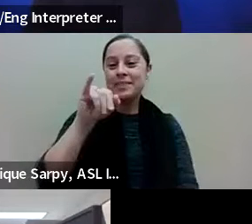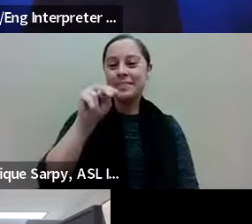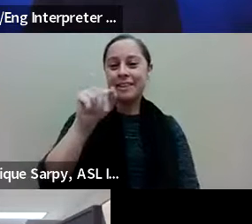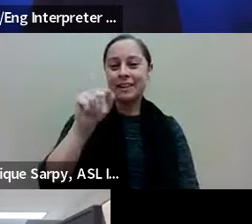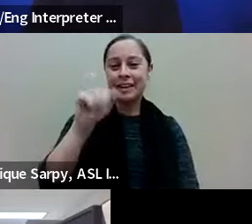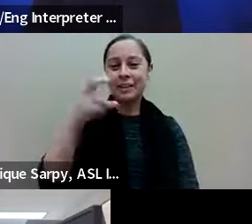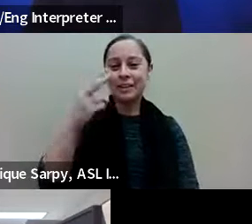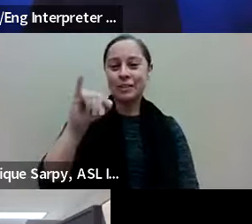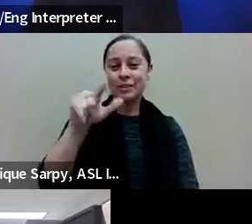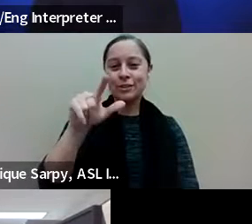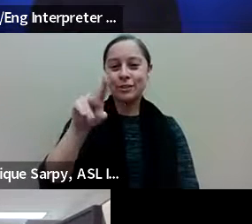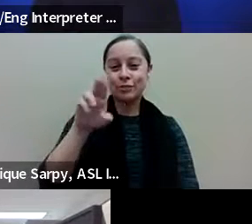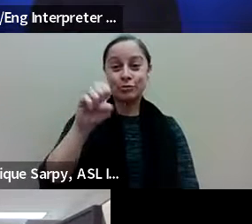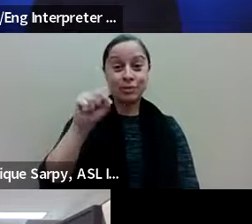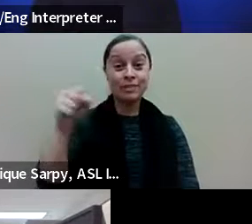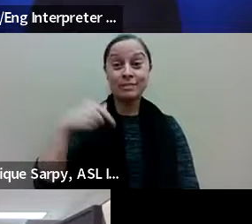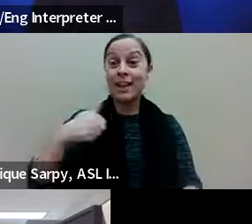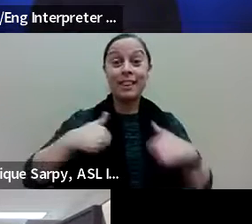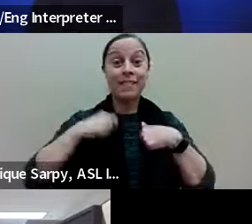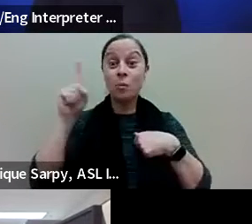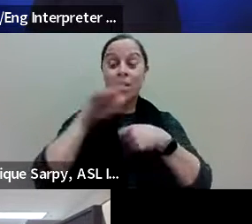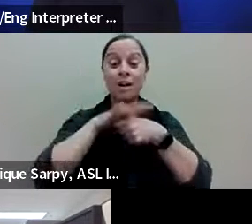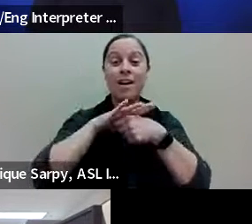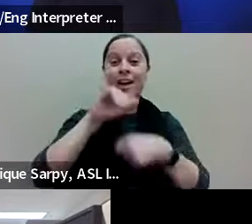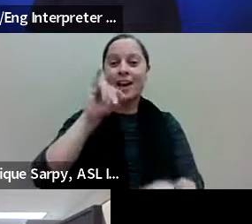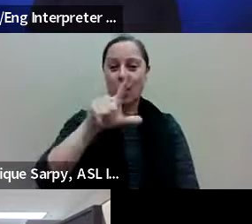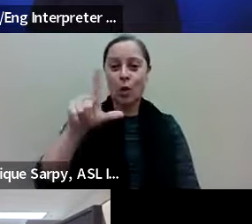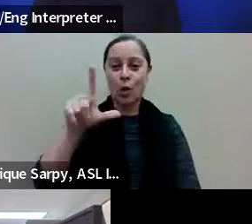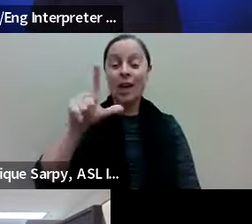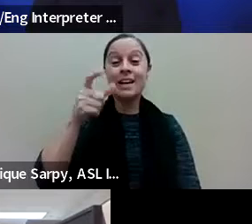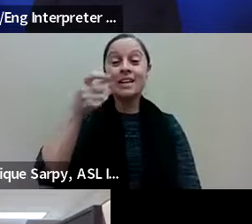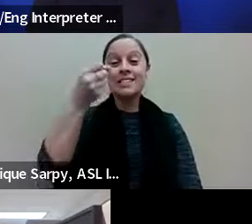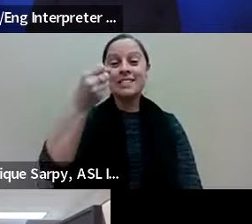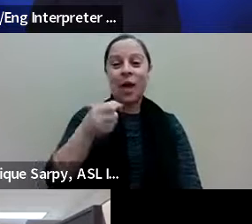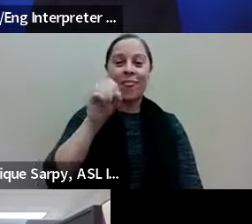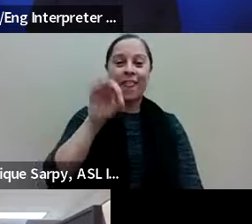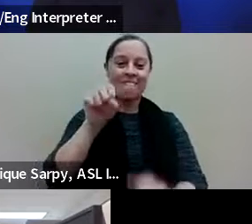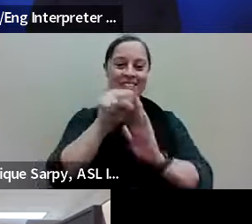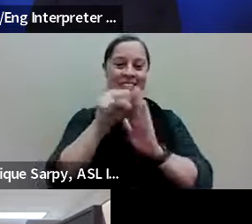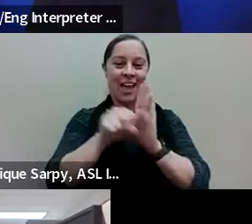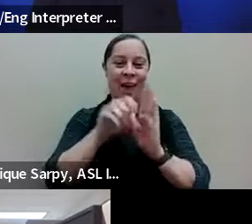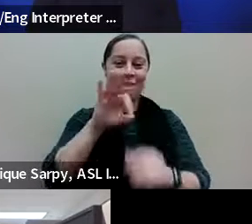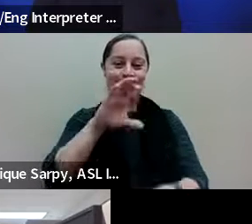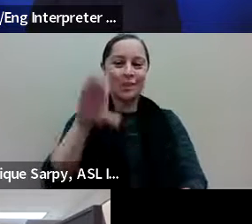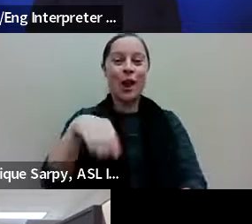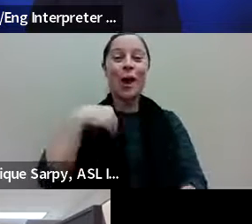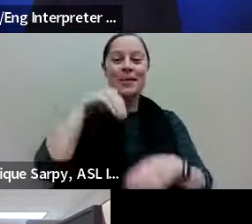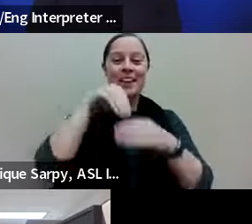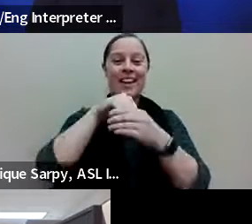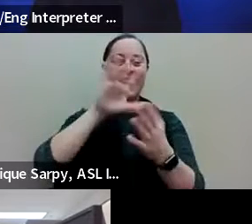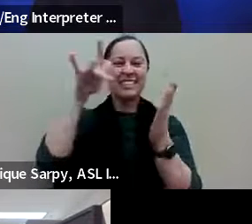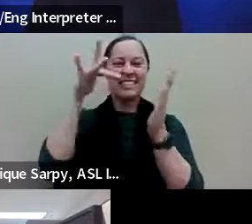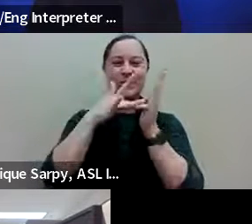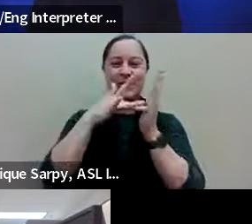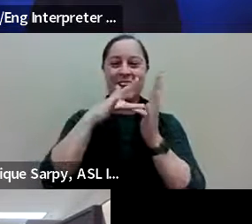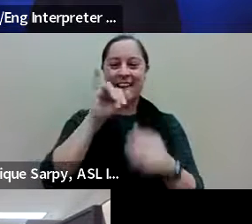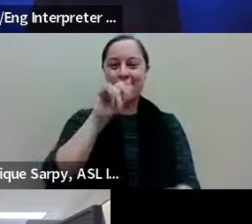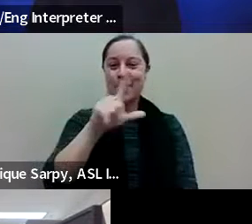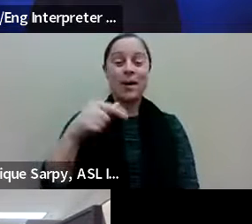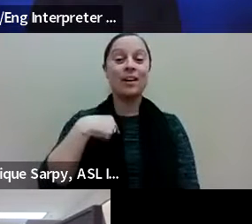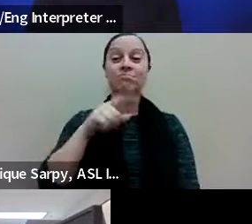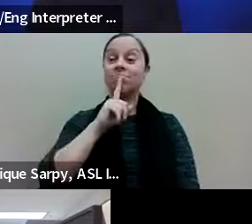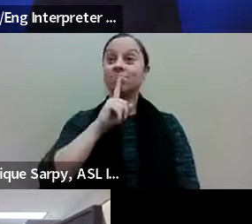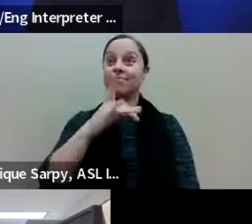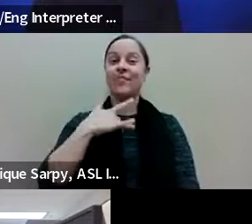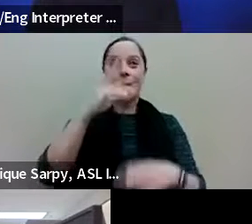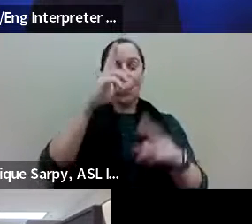I live in Illinois, south of the state of Chicago. I'm actually in central Illinois, and I feel really honored to be